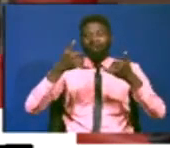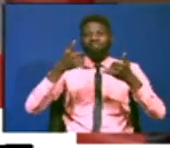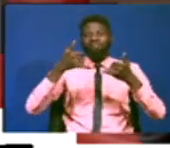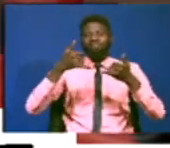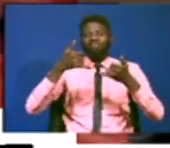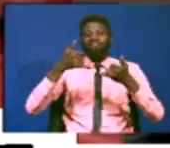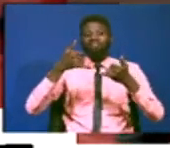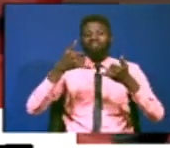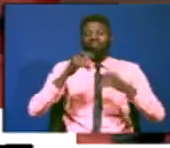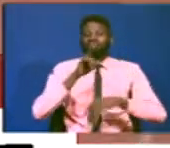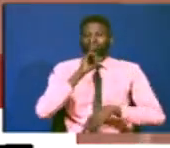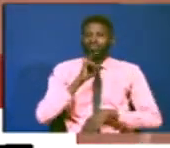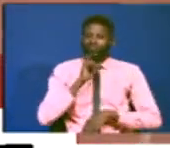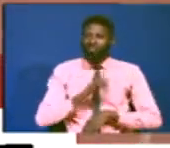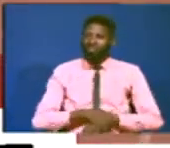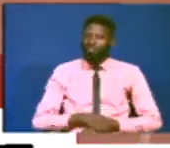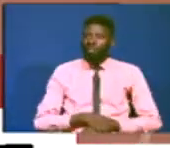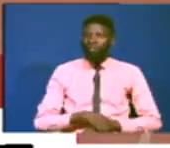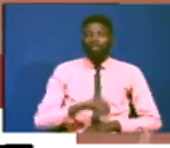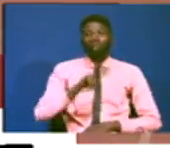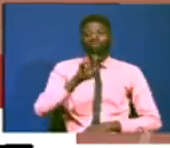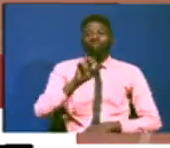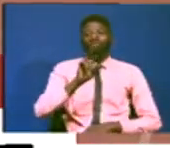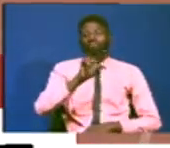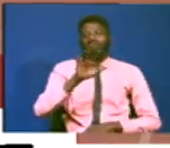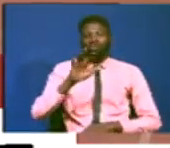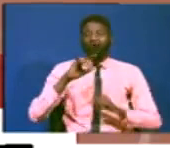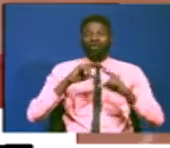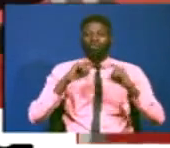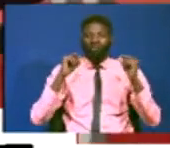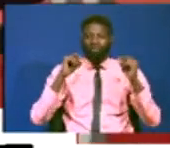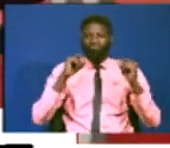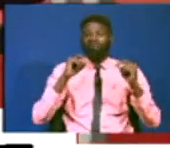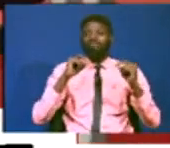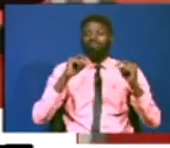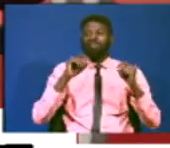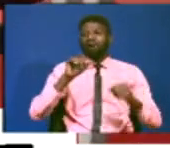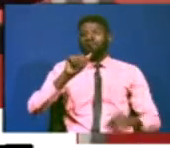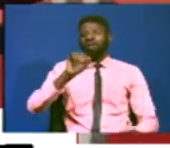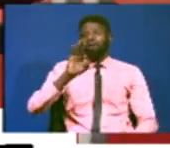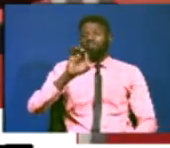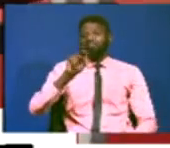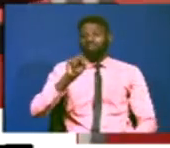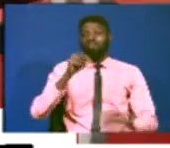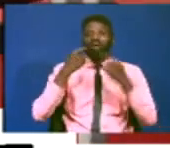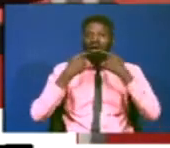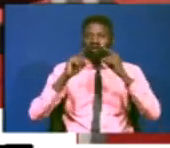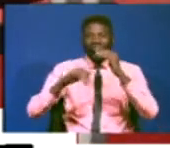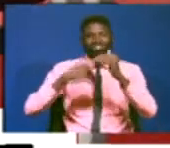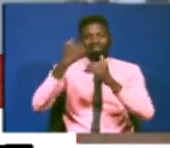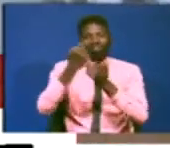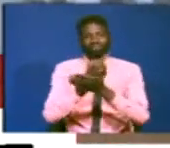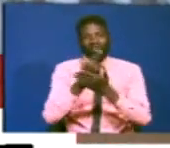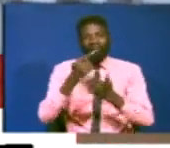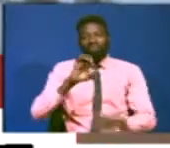The 2025 host for the Africa Cup of Nations tournament is set to be announced next week by the executive committee of the